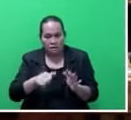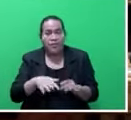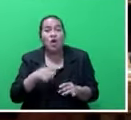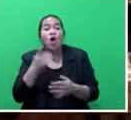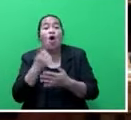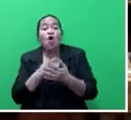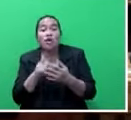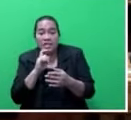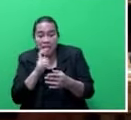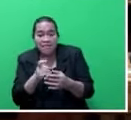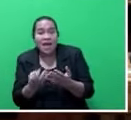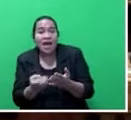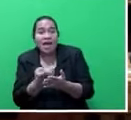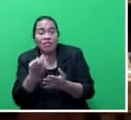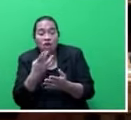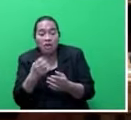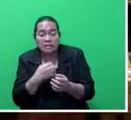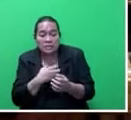shock, not